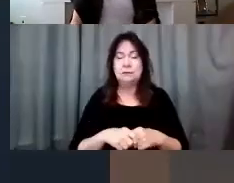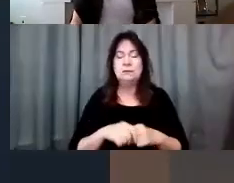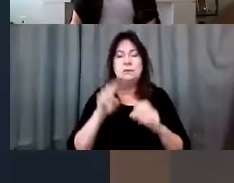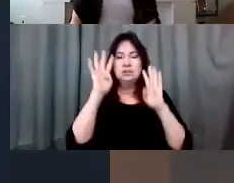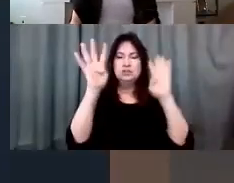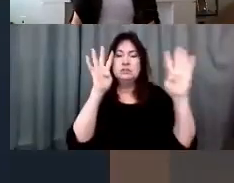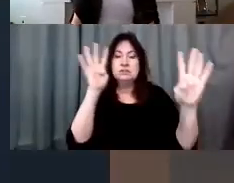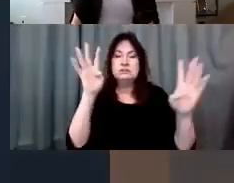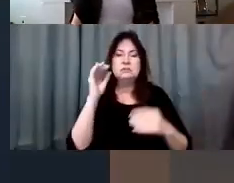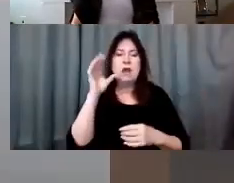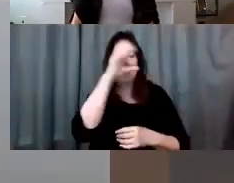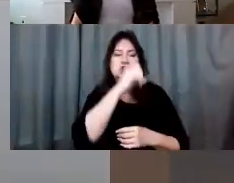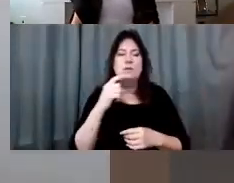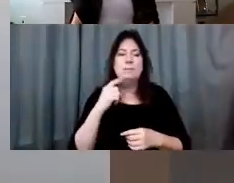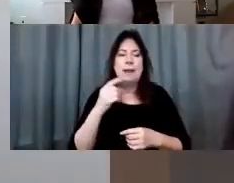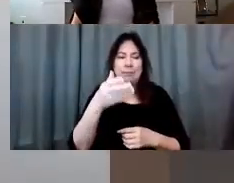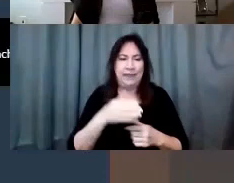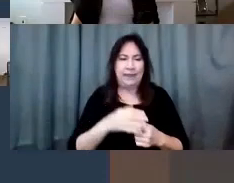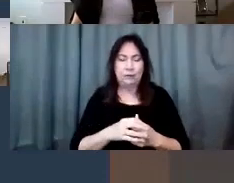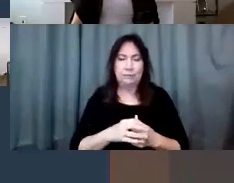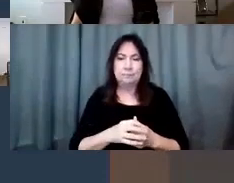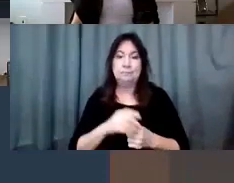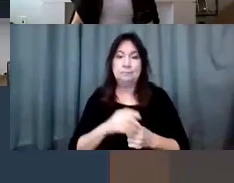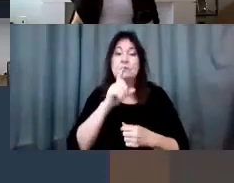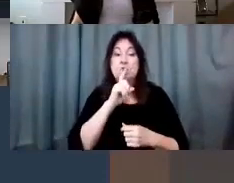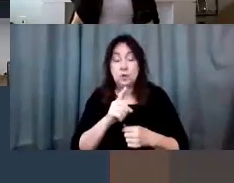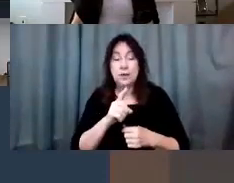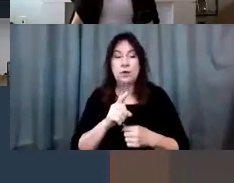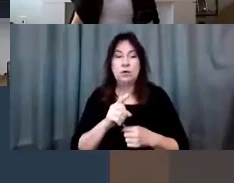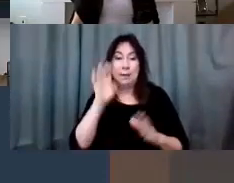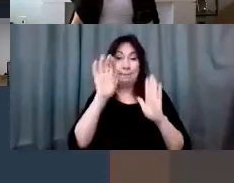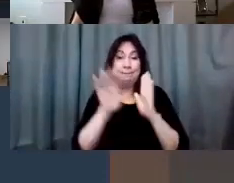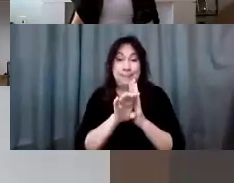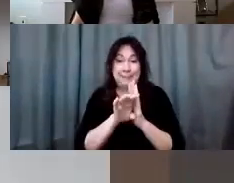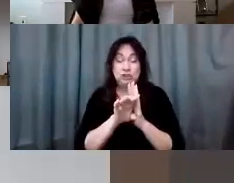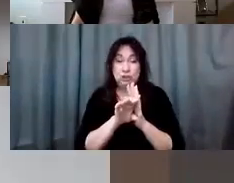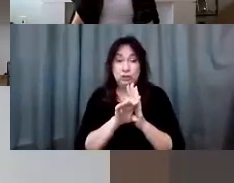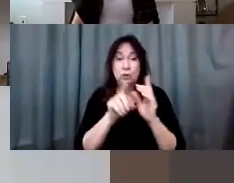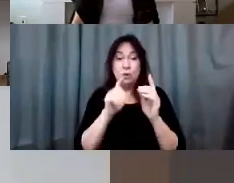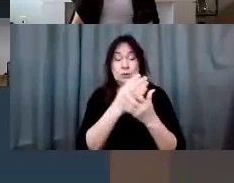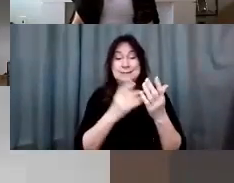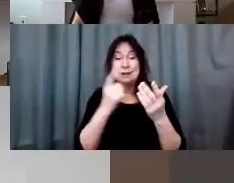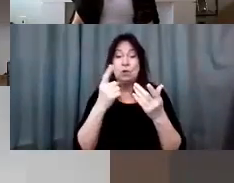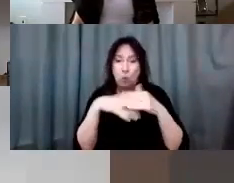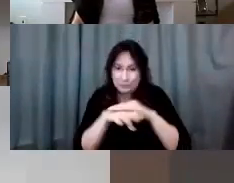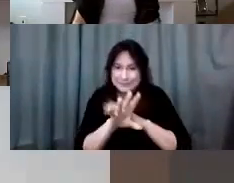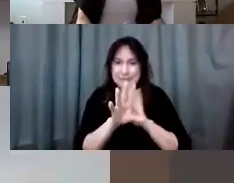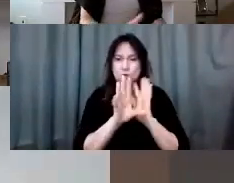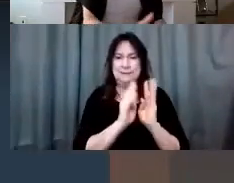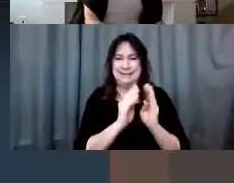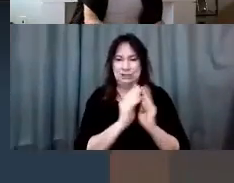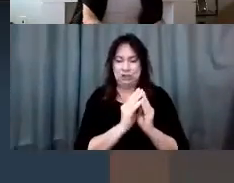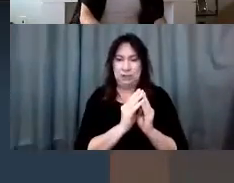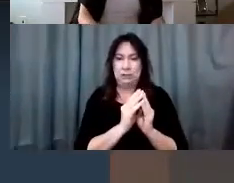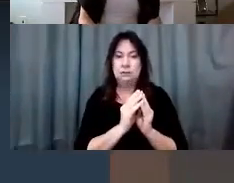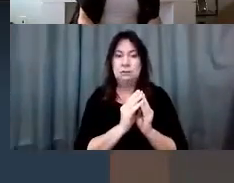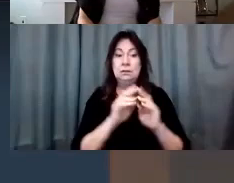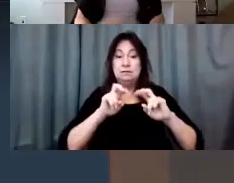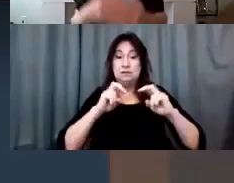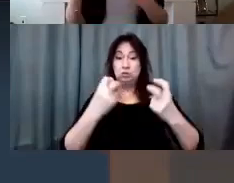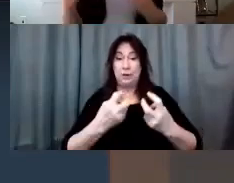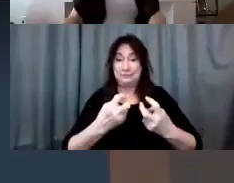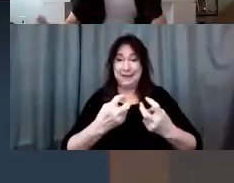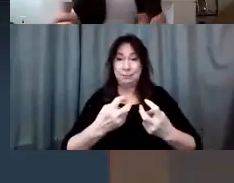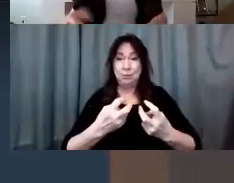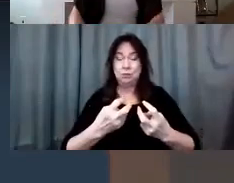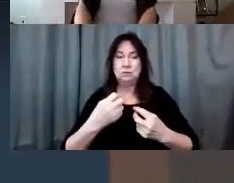there. There's the pictorial image when someone goes to a session. If it's a round table, it's